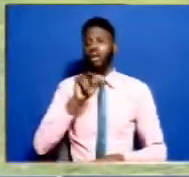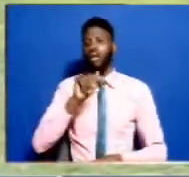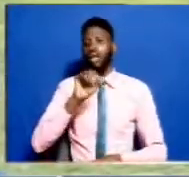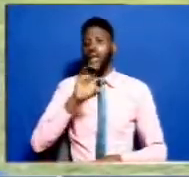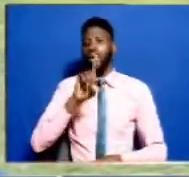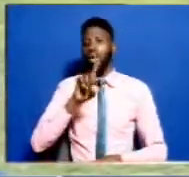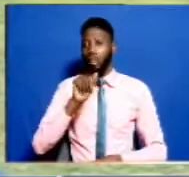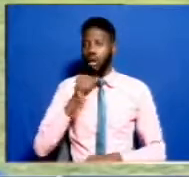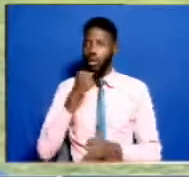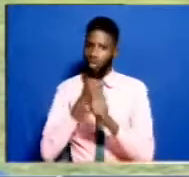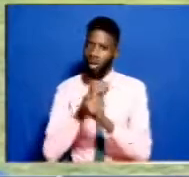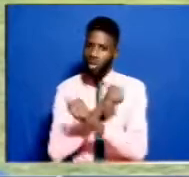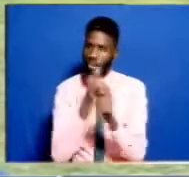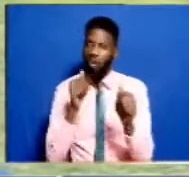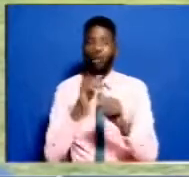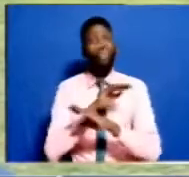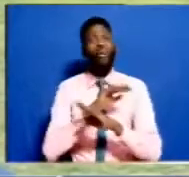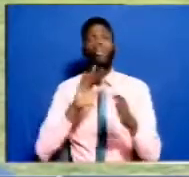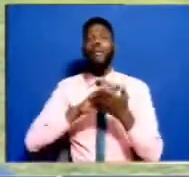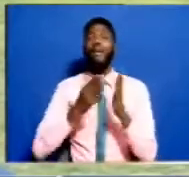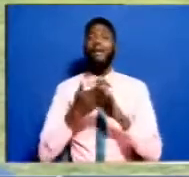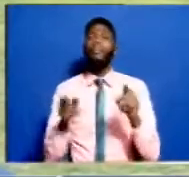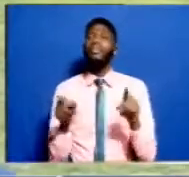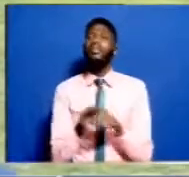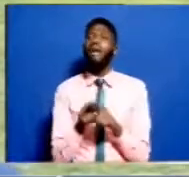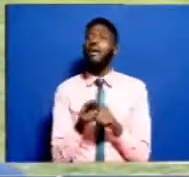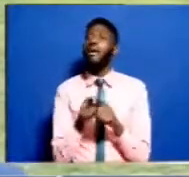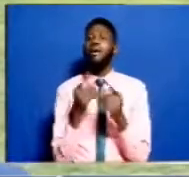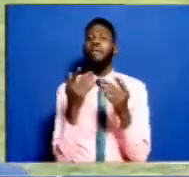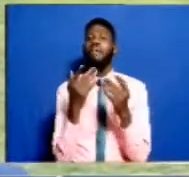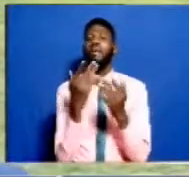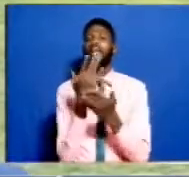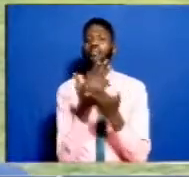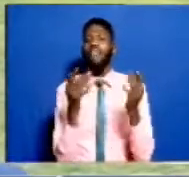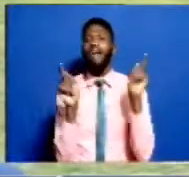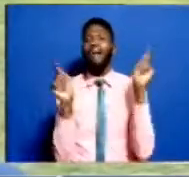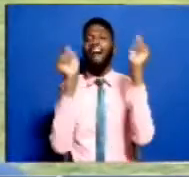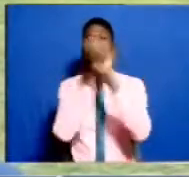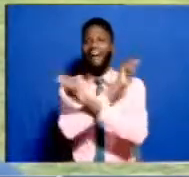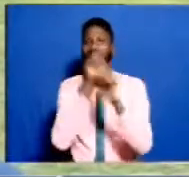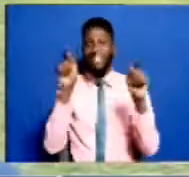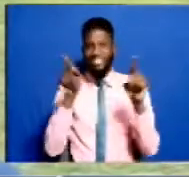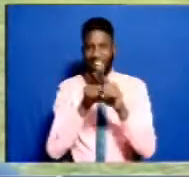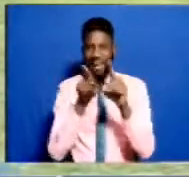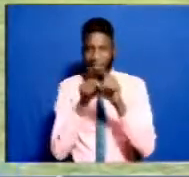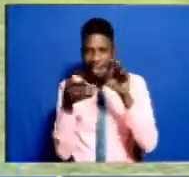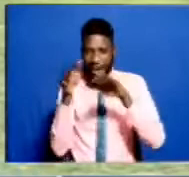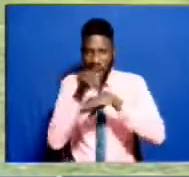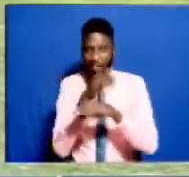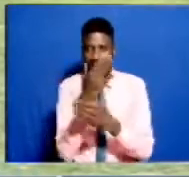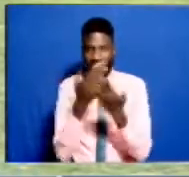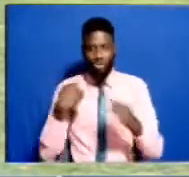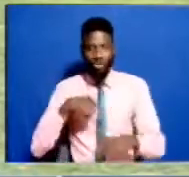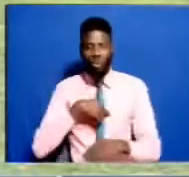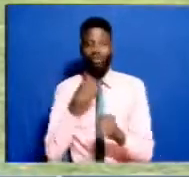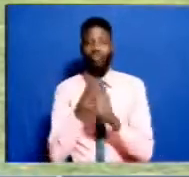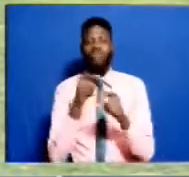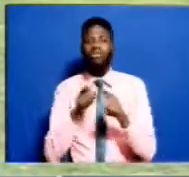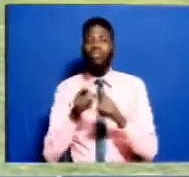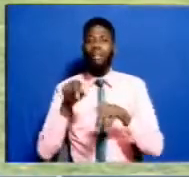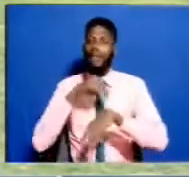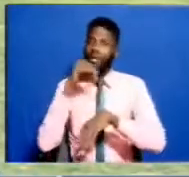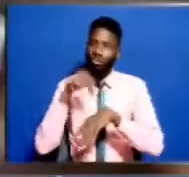Let it not be just a piece of curtain to cover the many sins that we are doing as a nation in respect